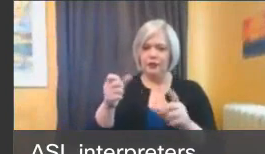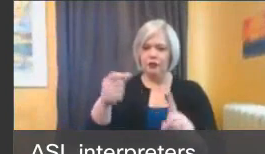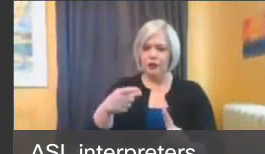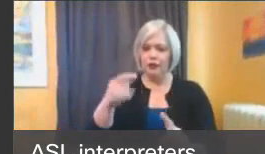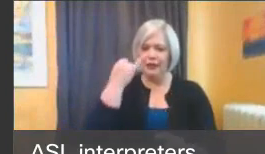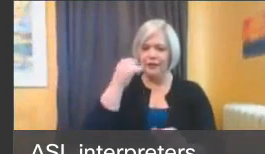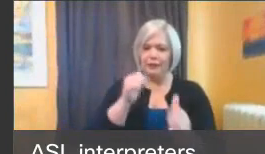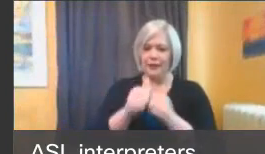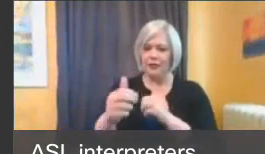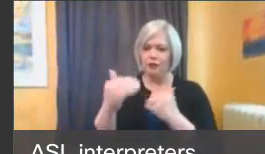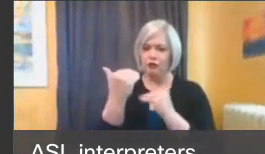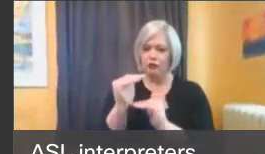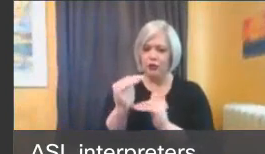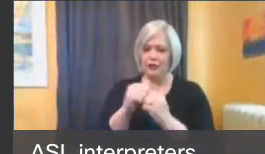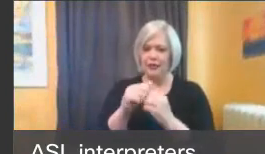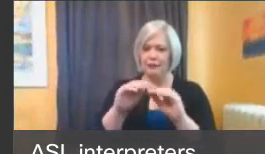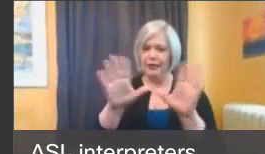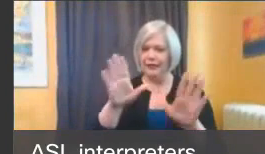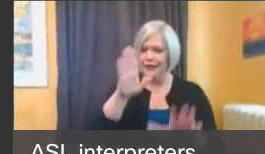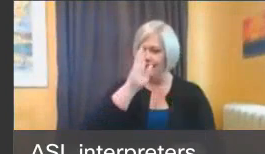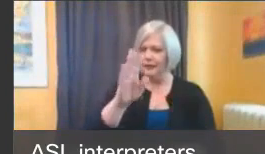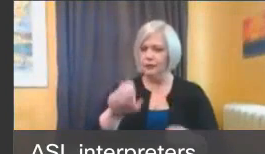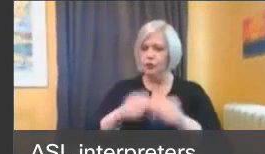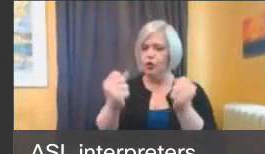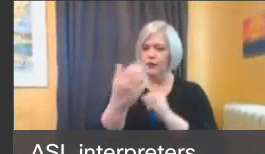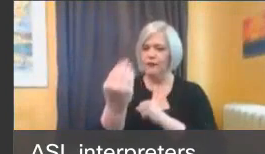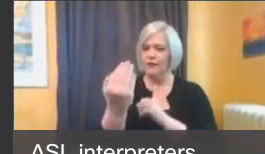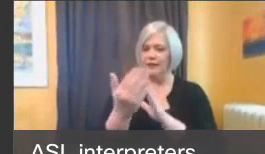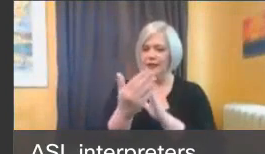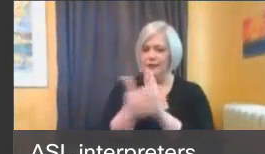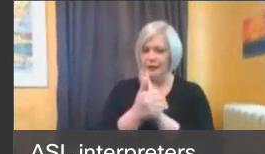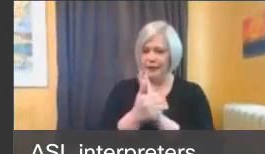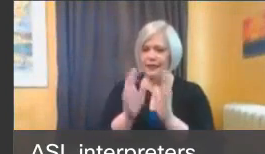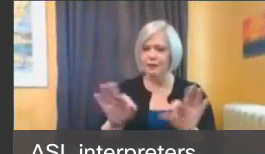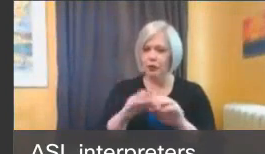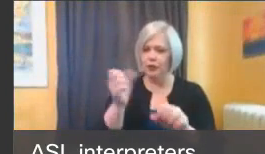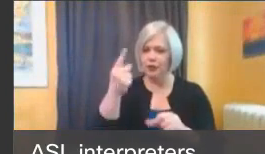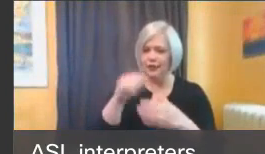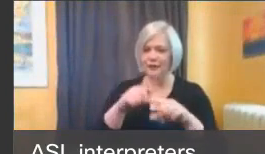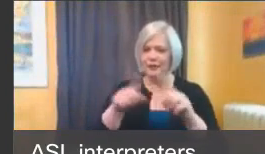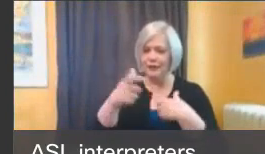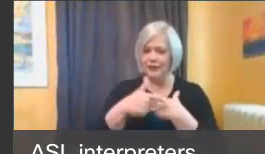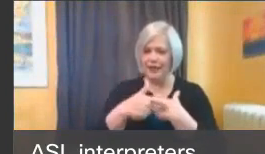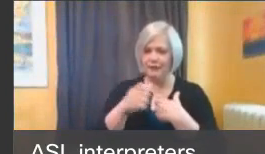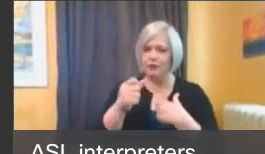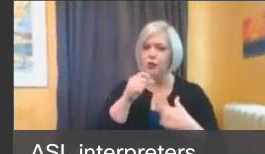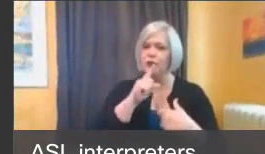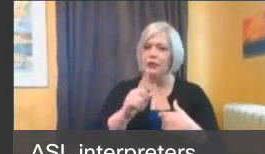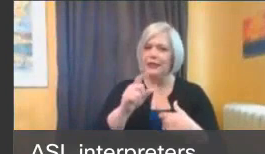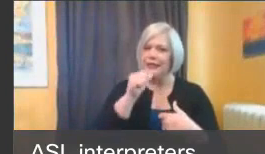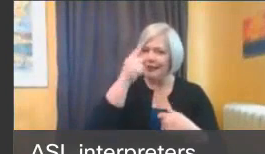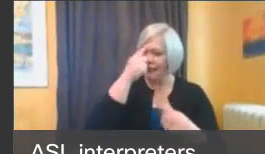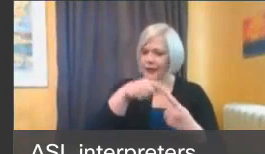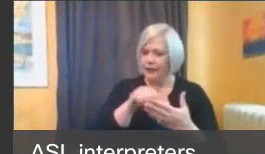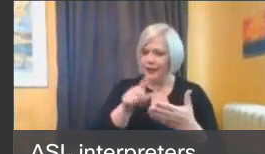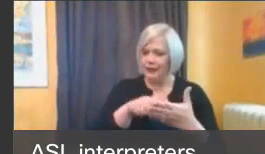they passed restrictions that blatantly violated the 15th Amendment, right? It's important to understand that that was a different time, right? So we didn't really think about things in terms